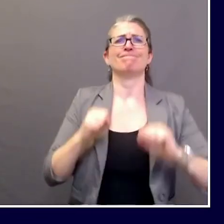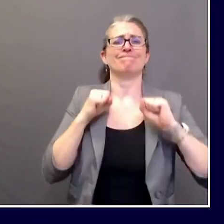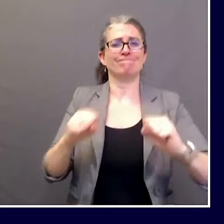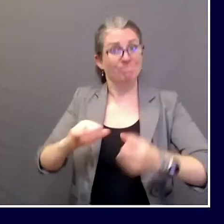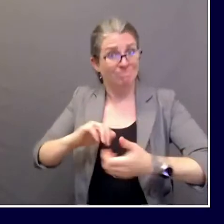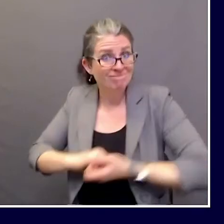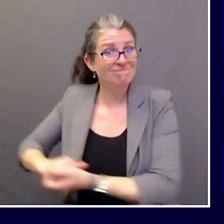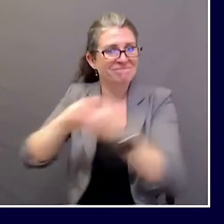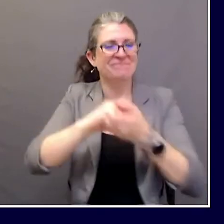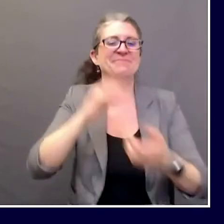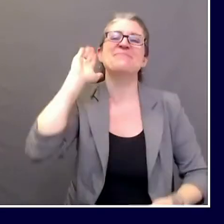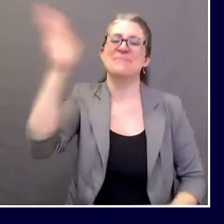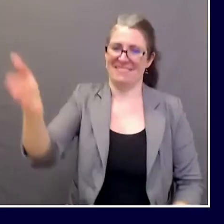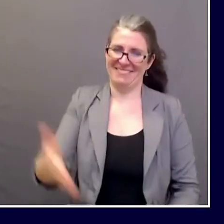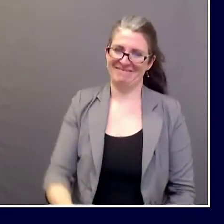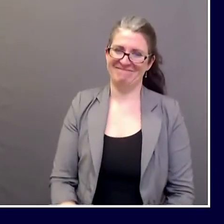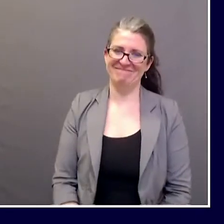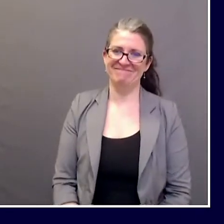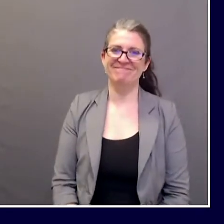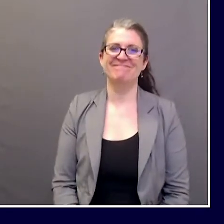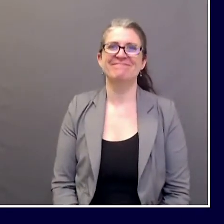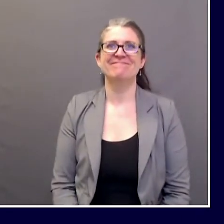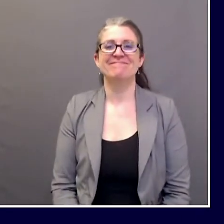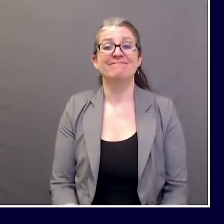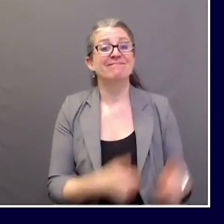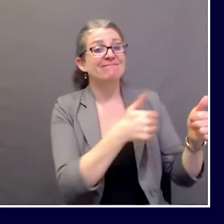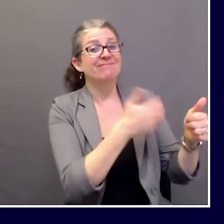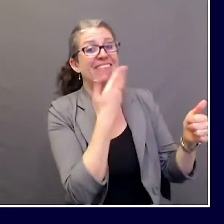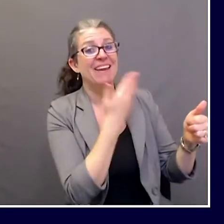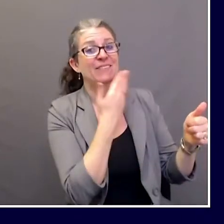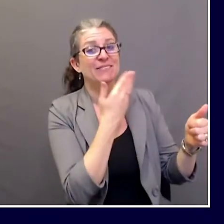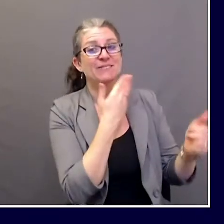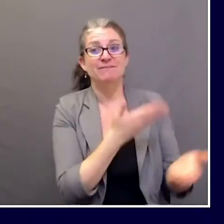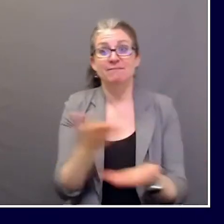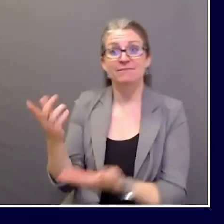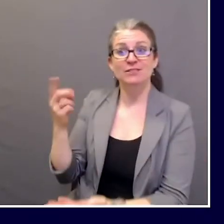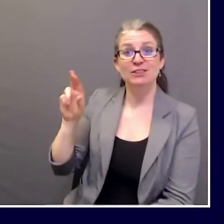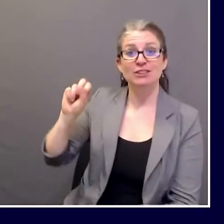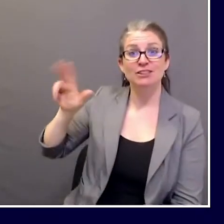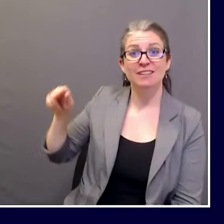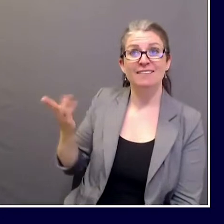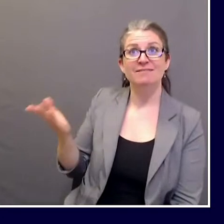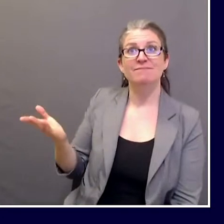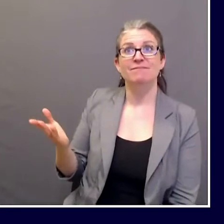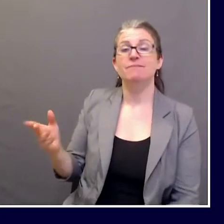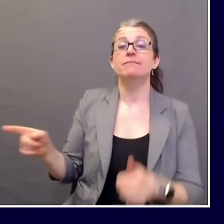questions. Thank you very much, Governor. The first question for the afternoon goes to Patrick Whittle.